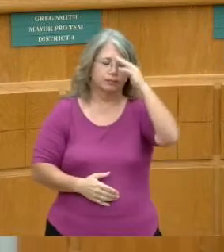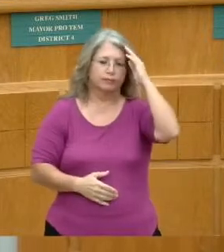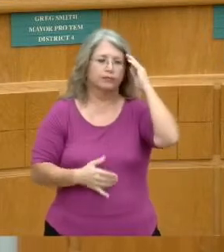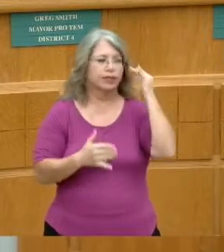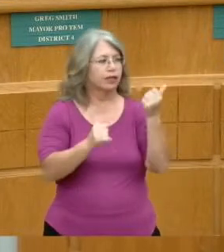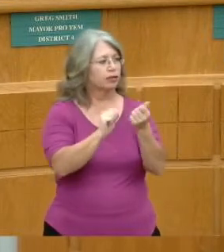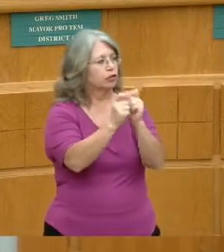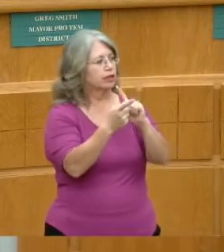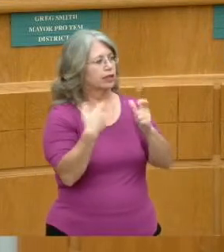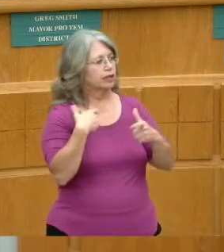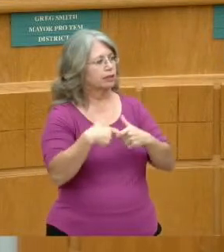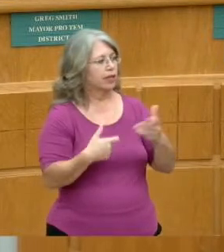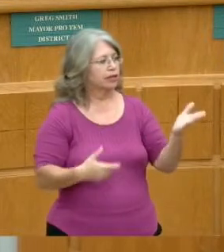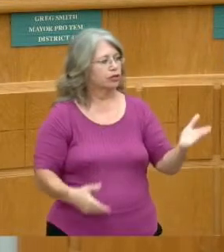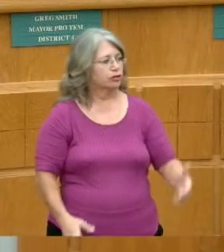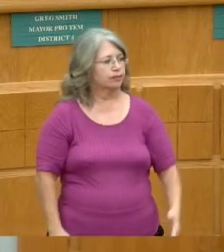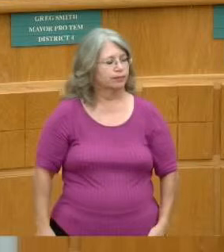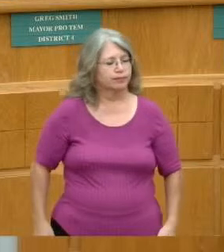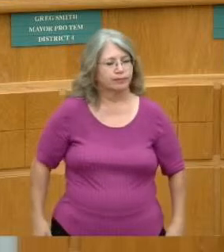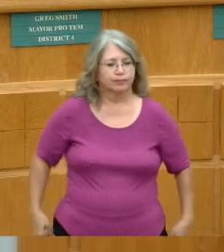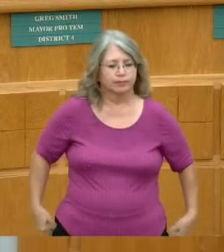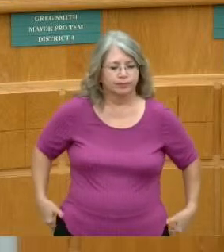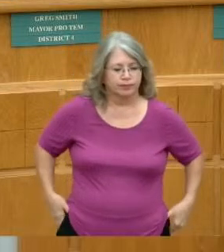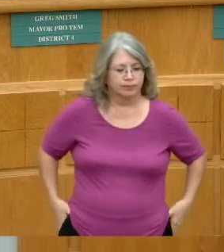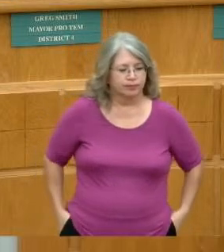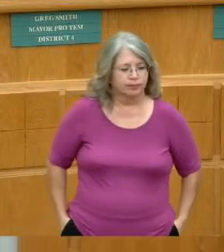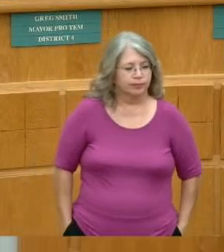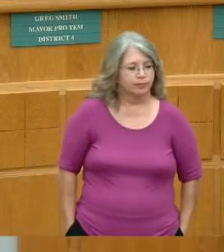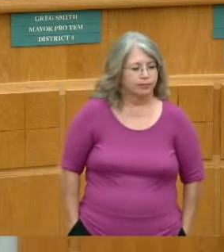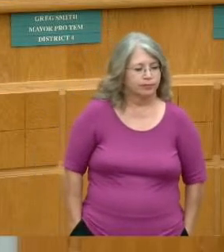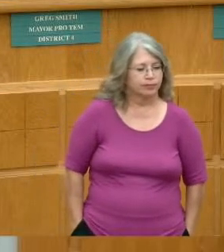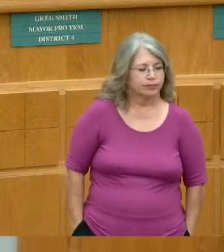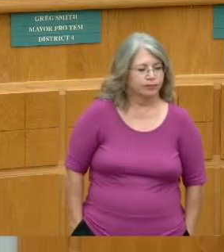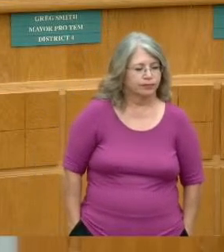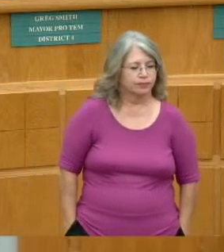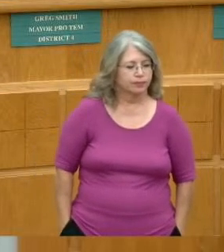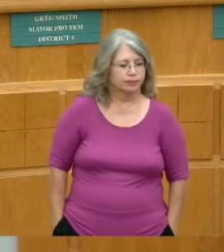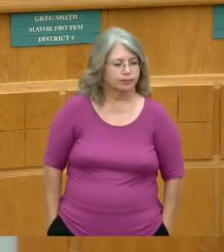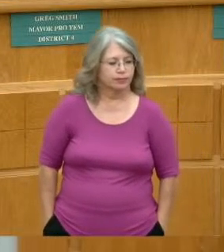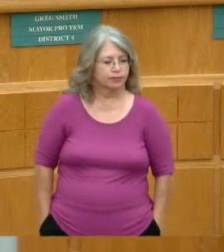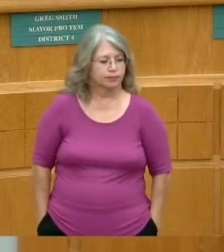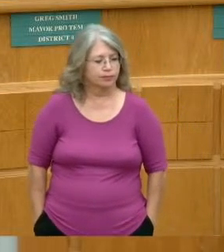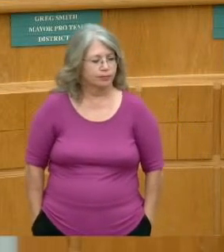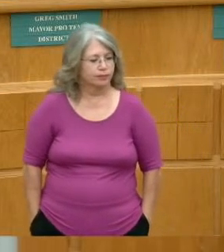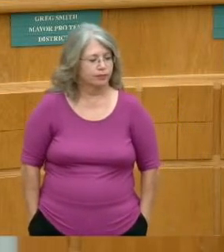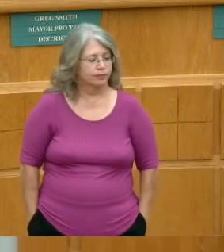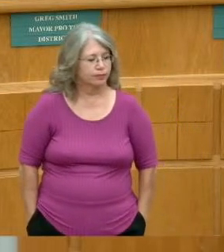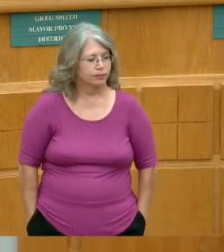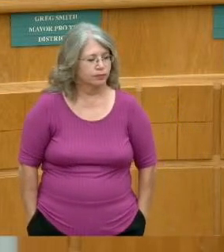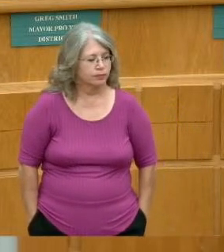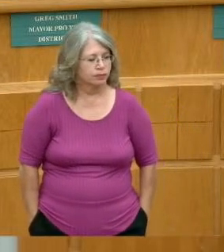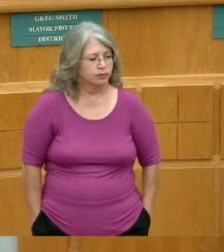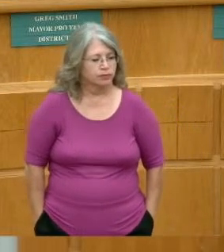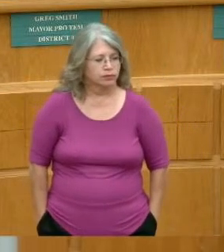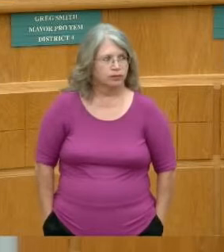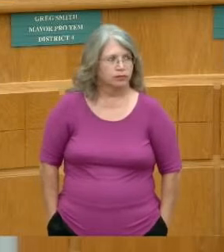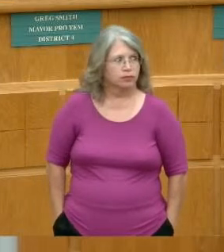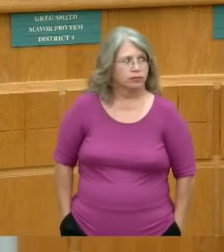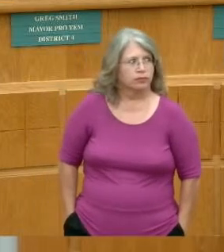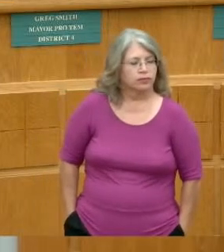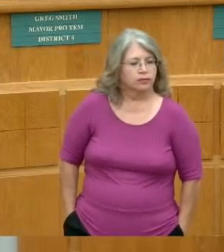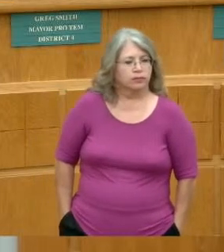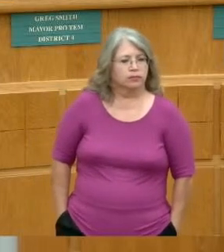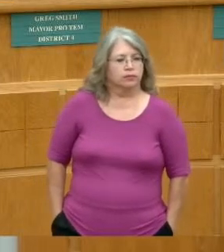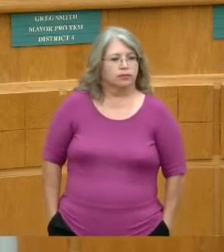el condado de Nueces seguido por San Patricio son los condados que más casos por virus han reportado en el área de la costa. En total, en el área de la costa